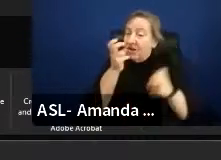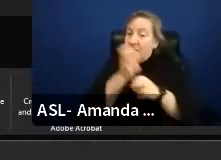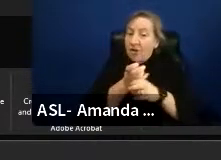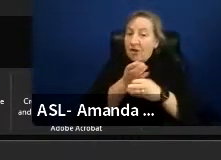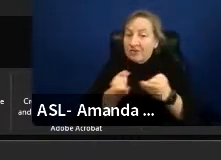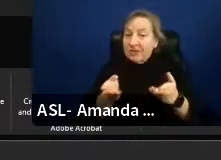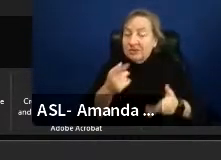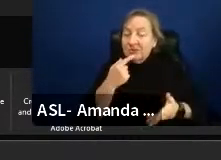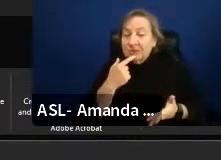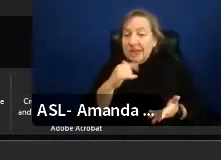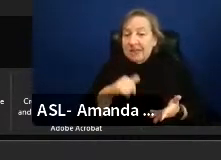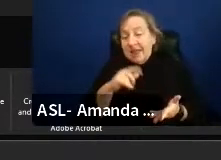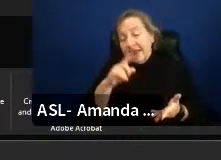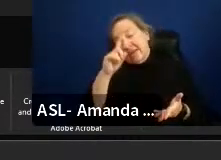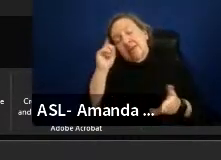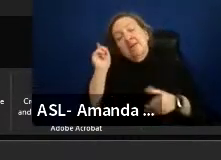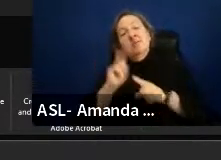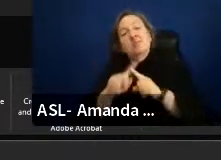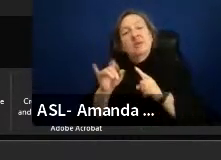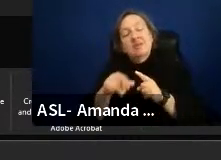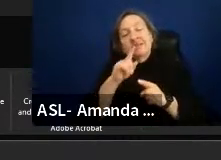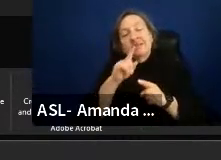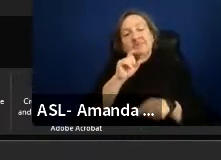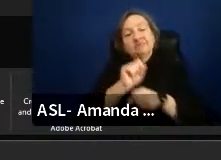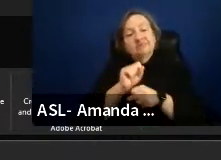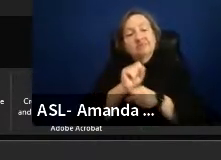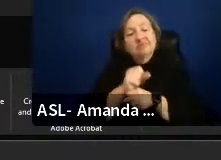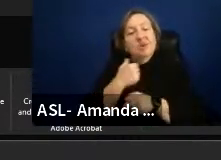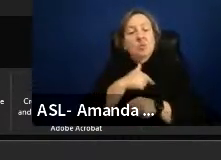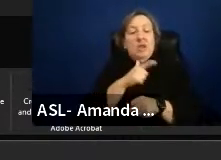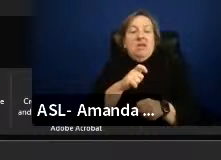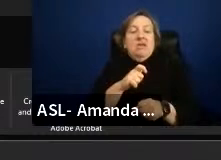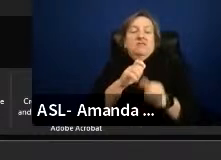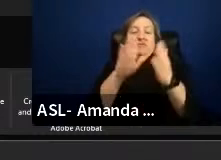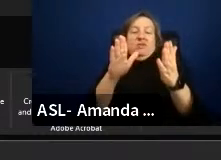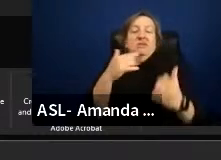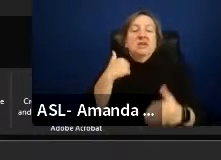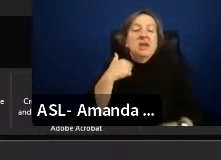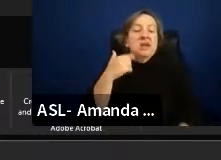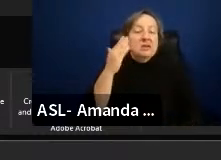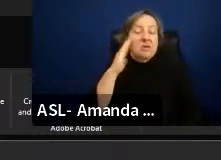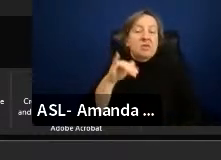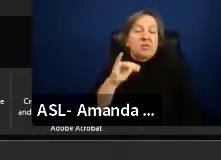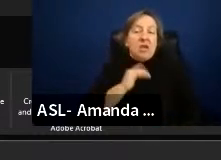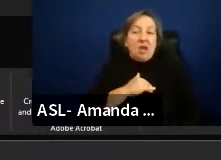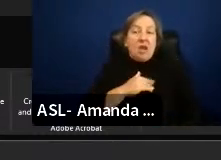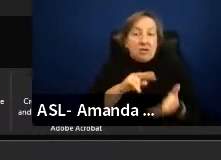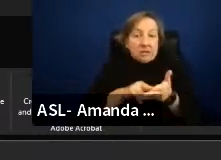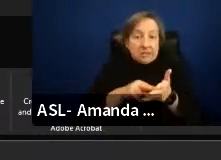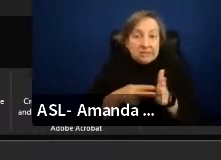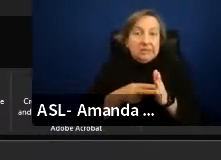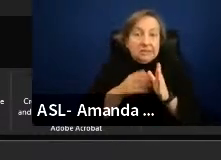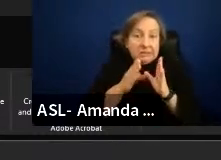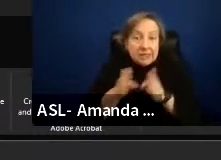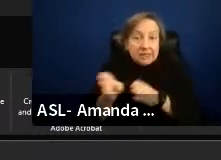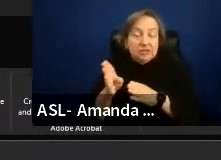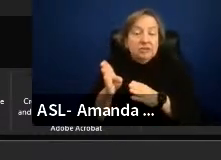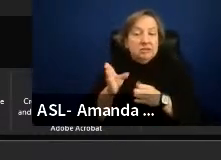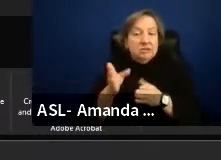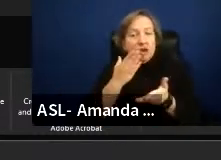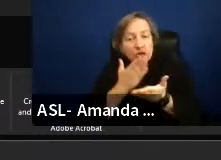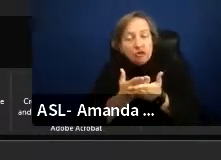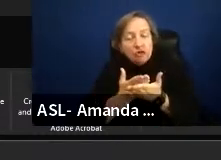even say, but that's a reality that we have to face. And I know that our intentions are pure and good, but